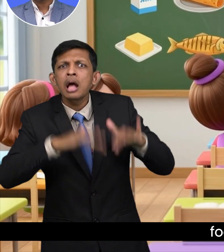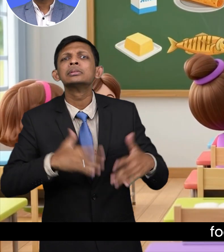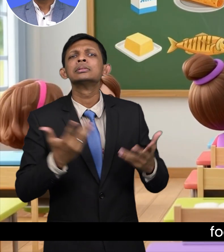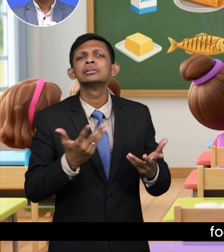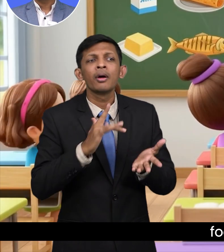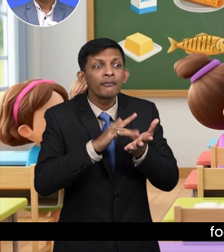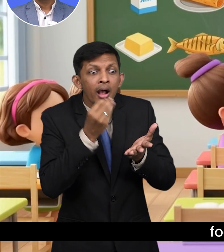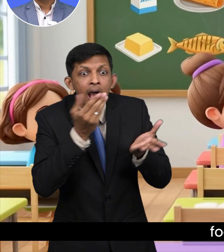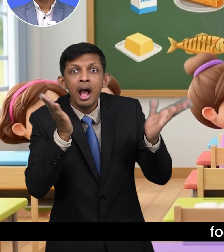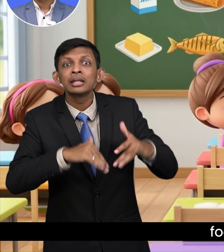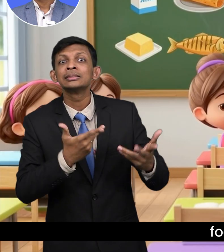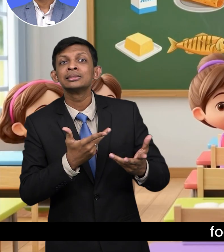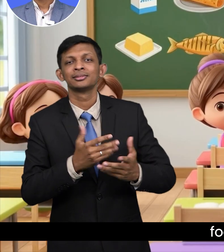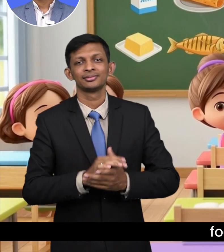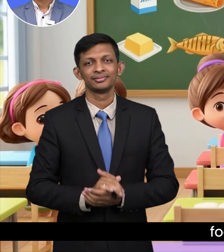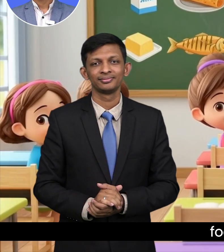comes from?